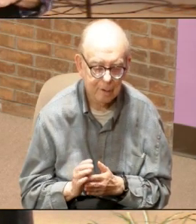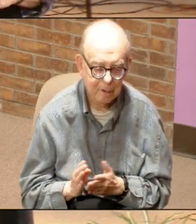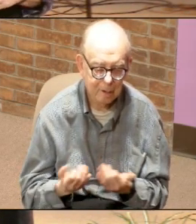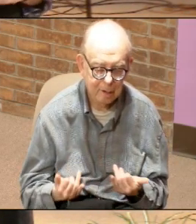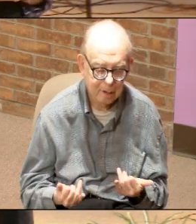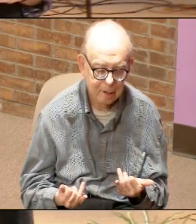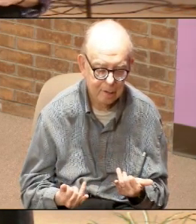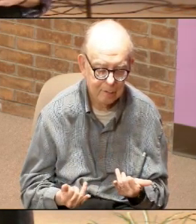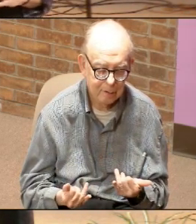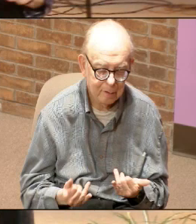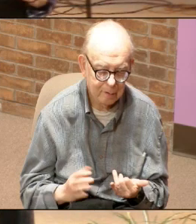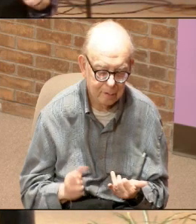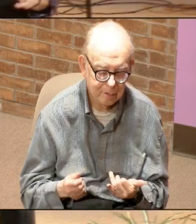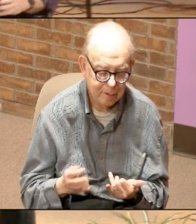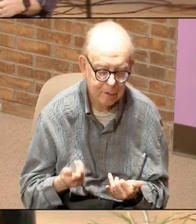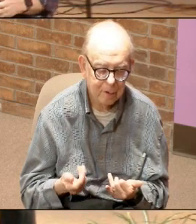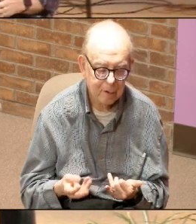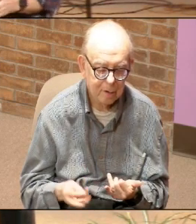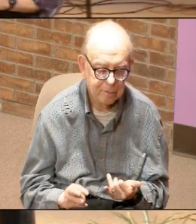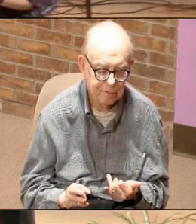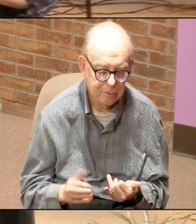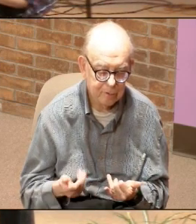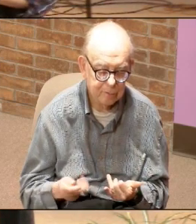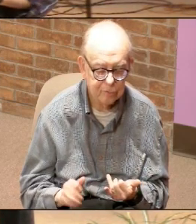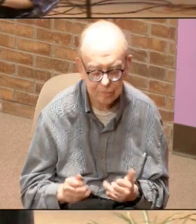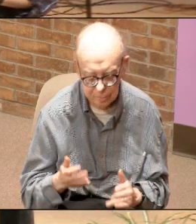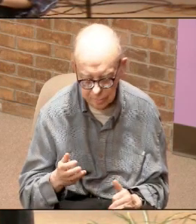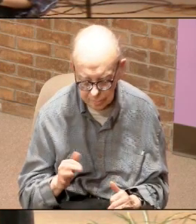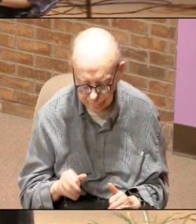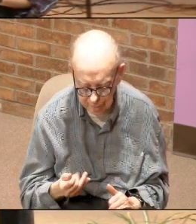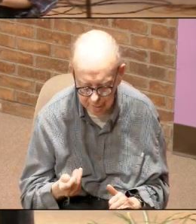And now she's on January the 17th.